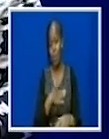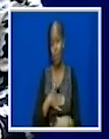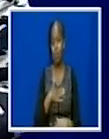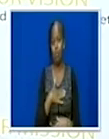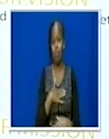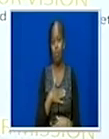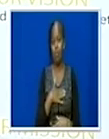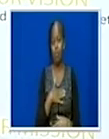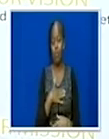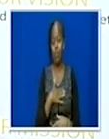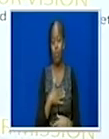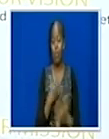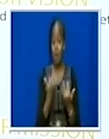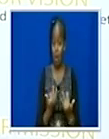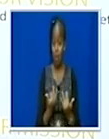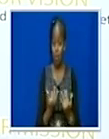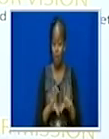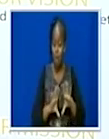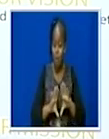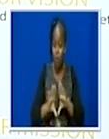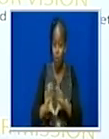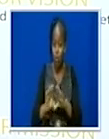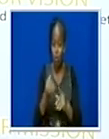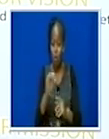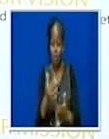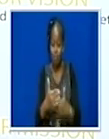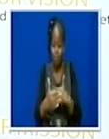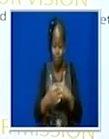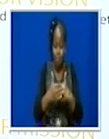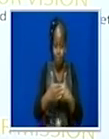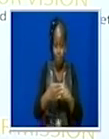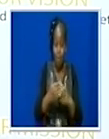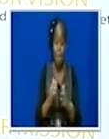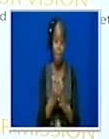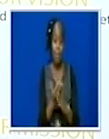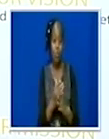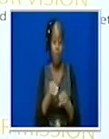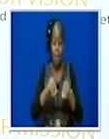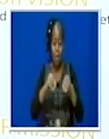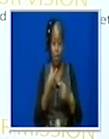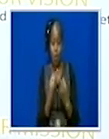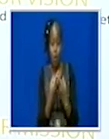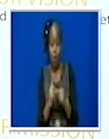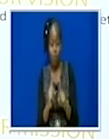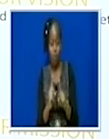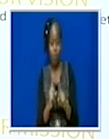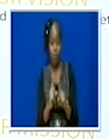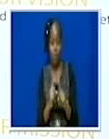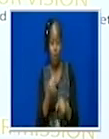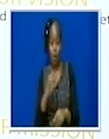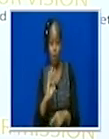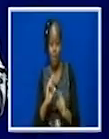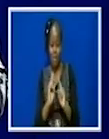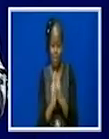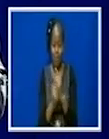I said adhesive force, adhesive force is the force of attraction between particles of different kinds.